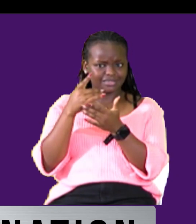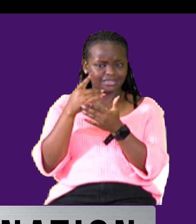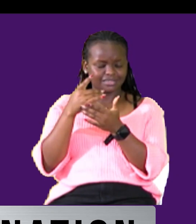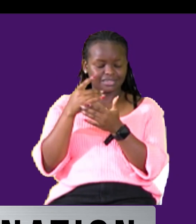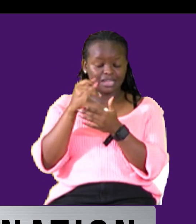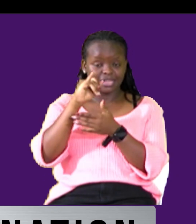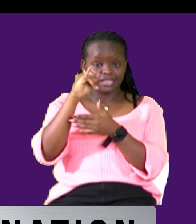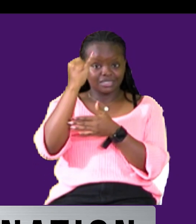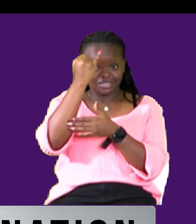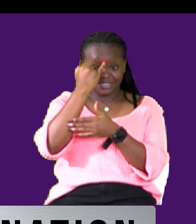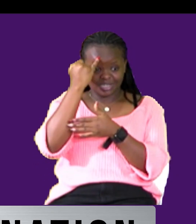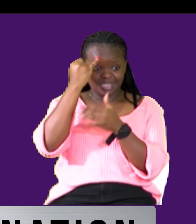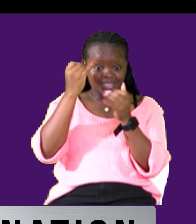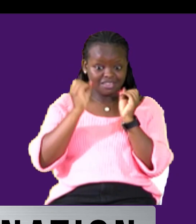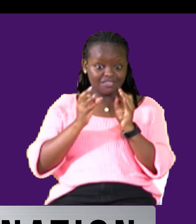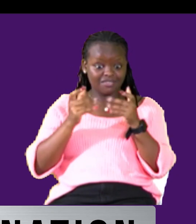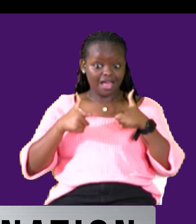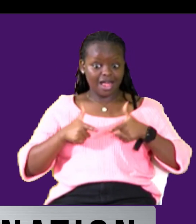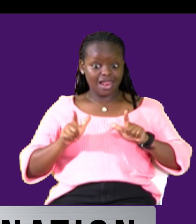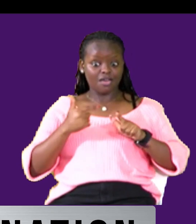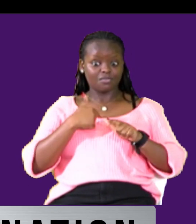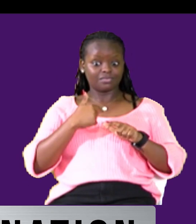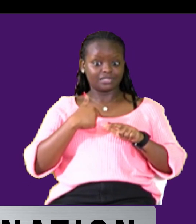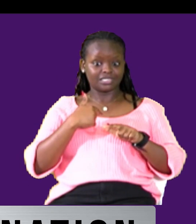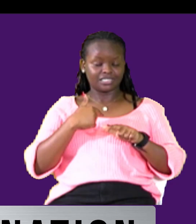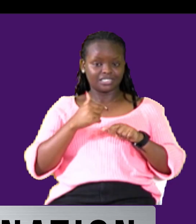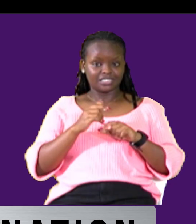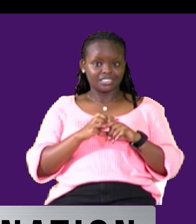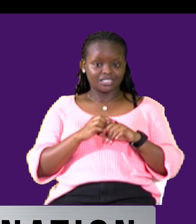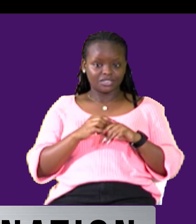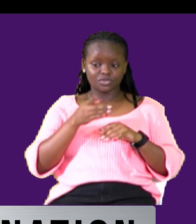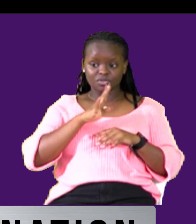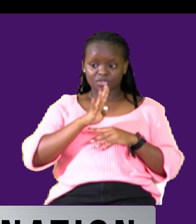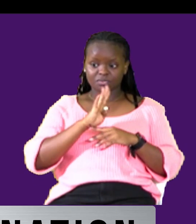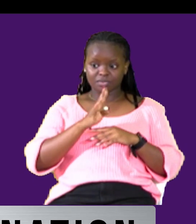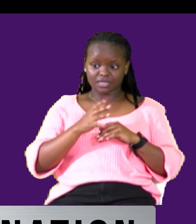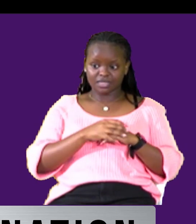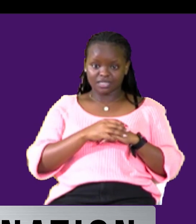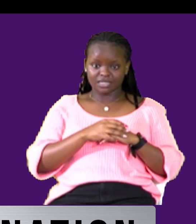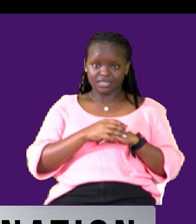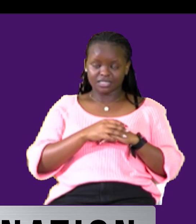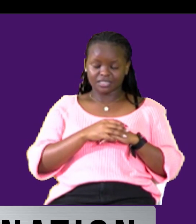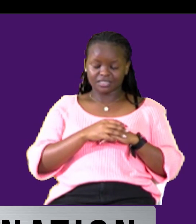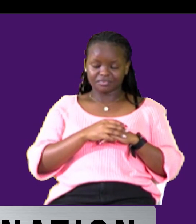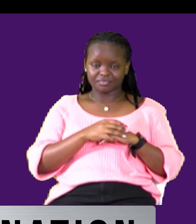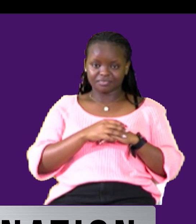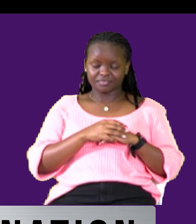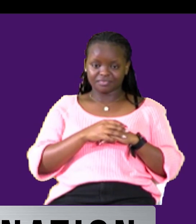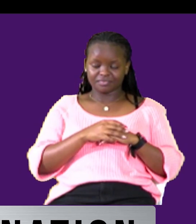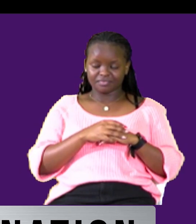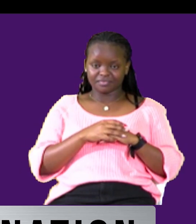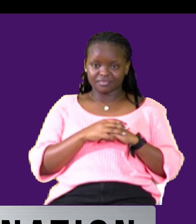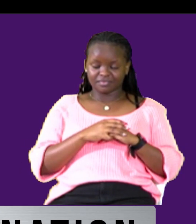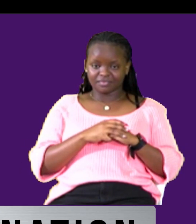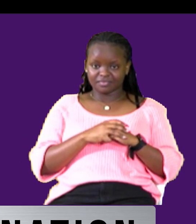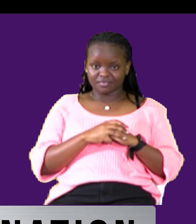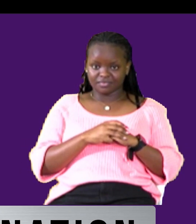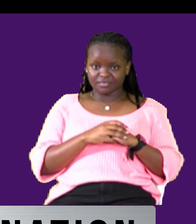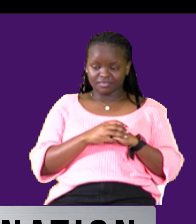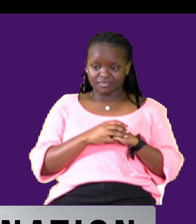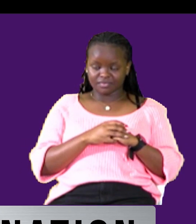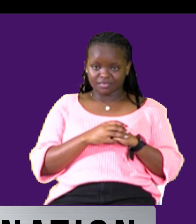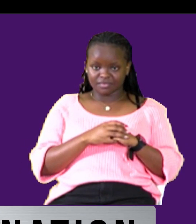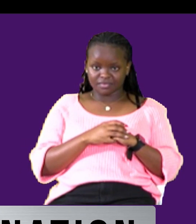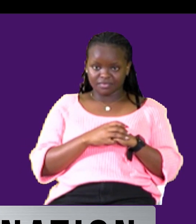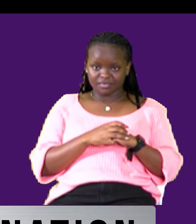allowed me to speak, pick it up from where Jonah has left. Geoffrey. Geoffrey.